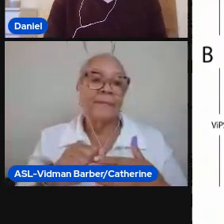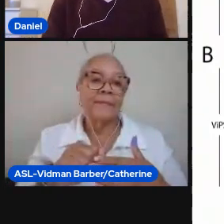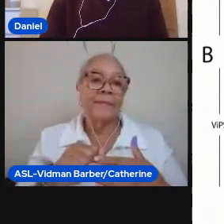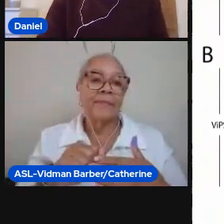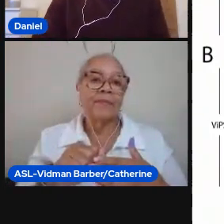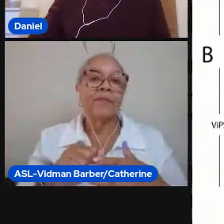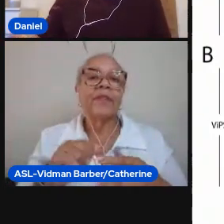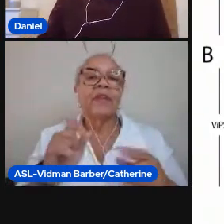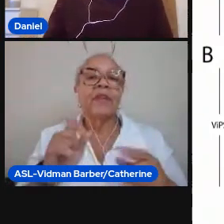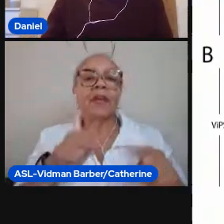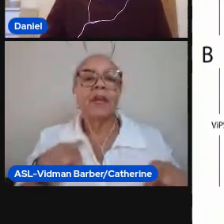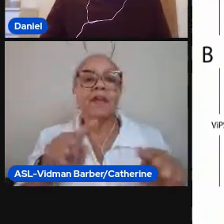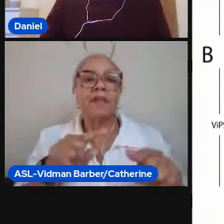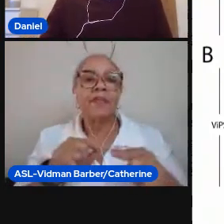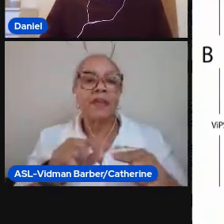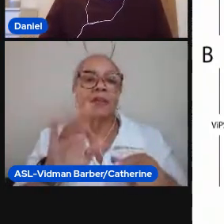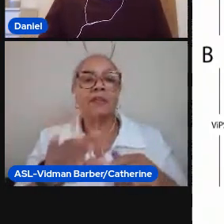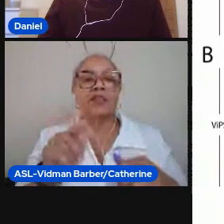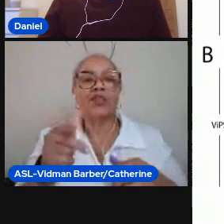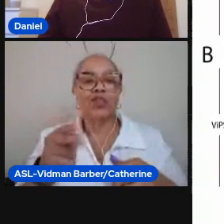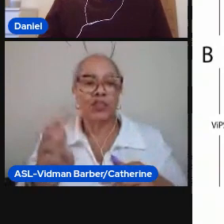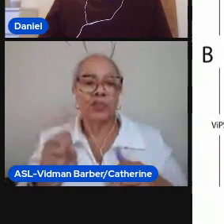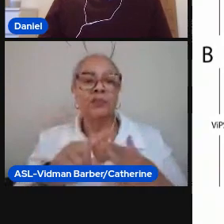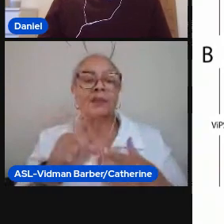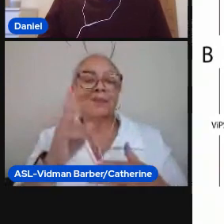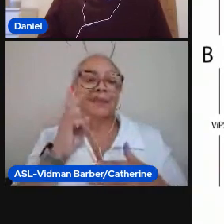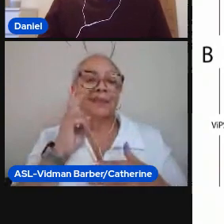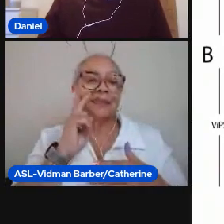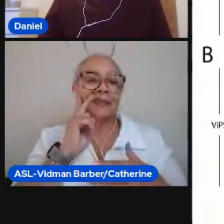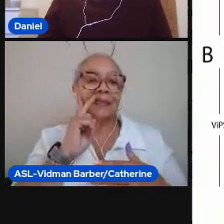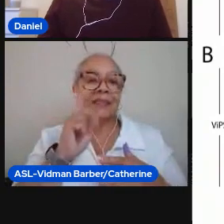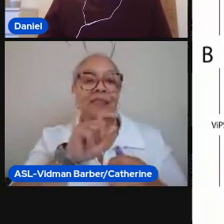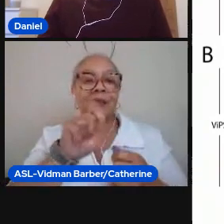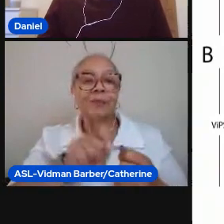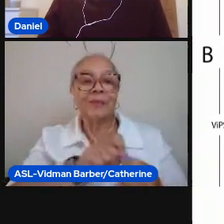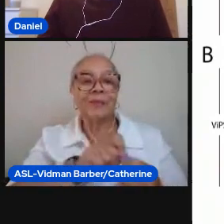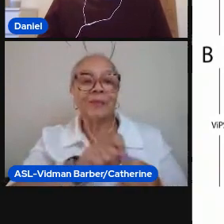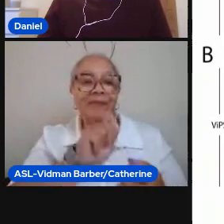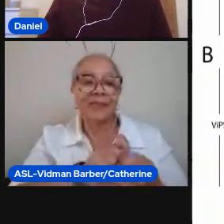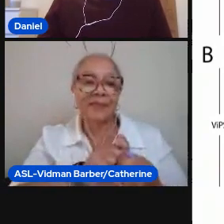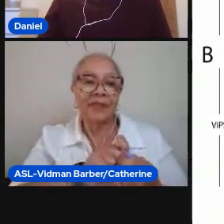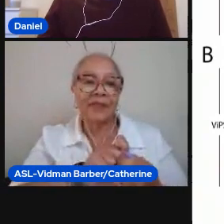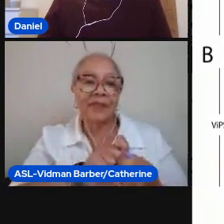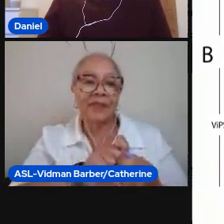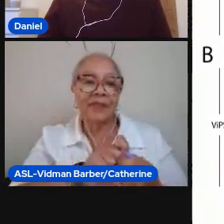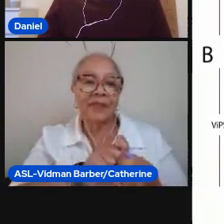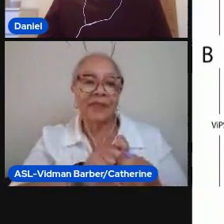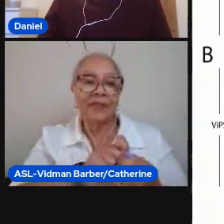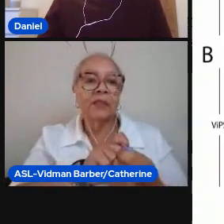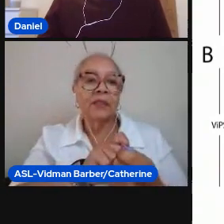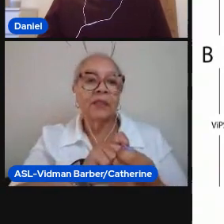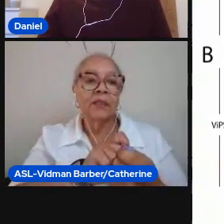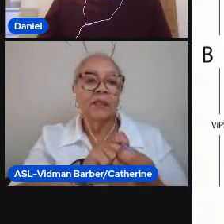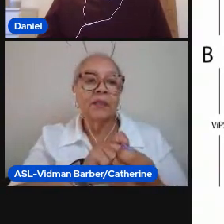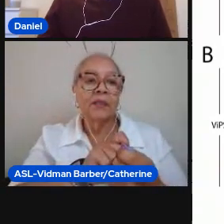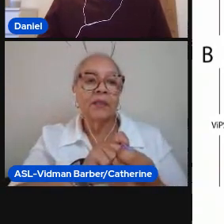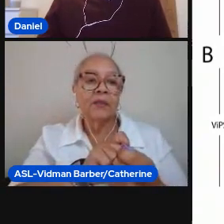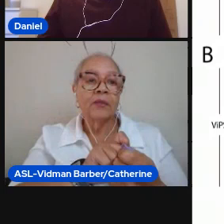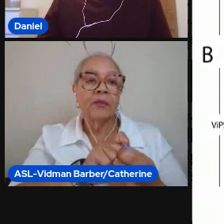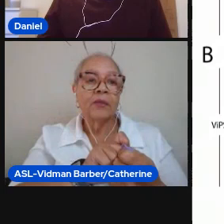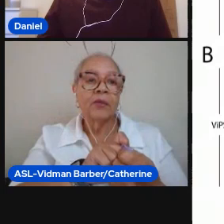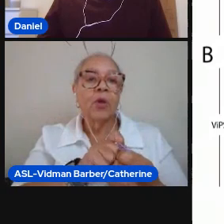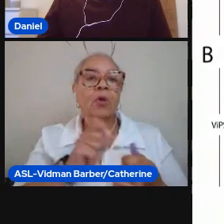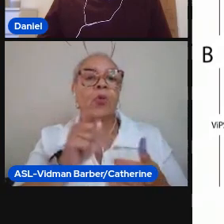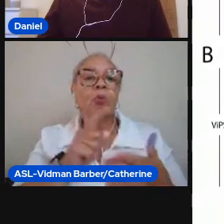immunoglobulin genes, and then to see specifically what these might bind to.